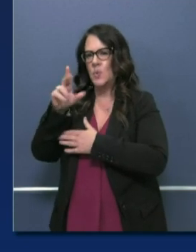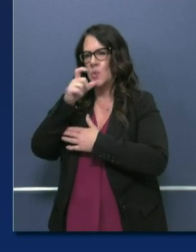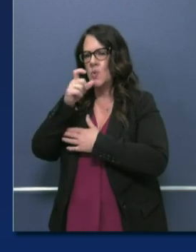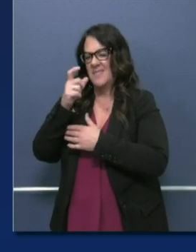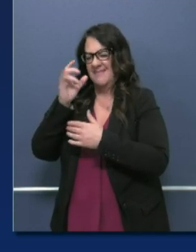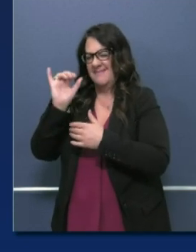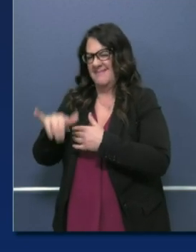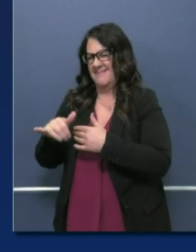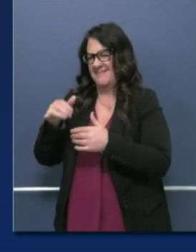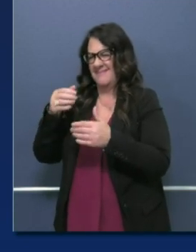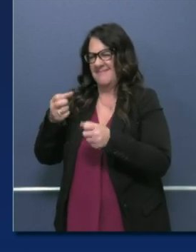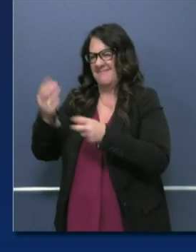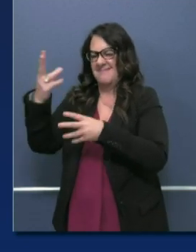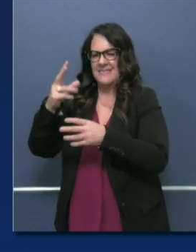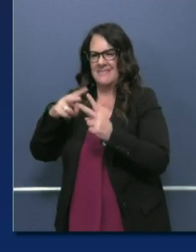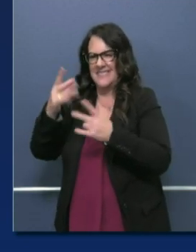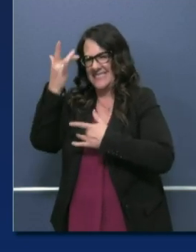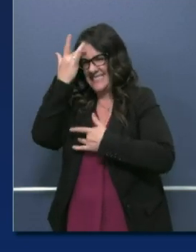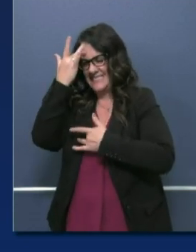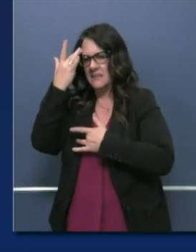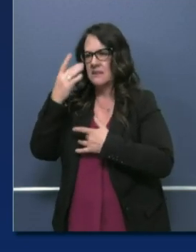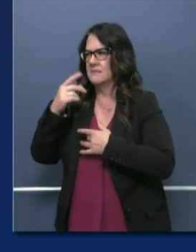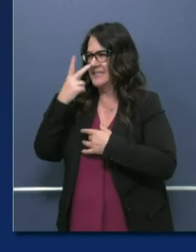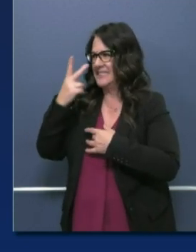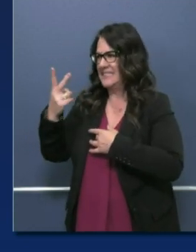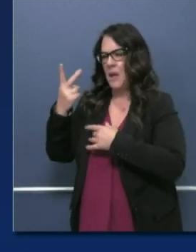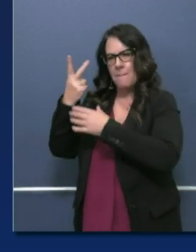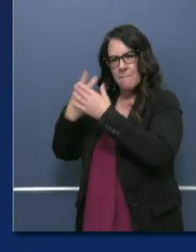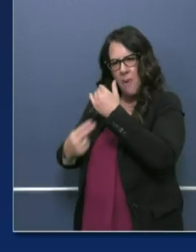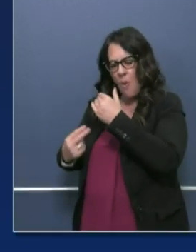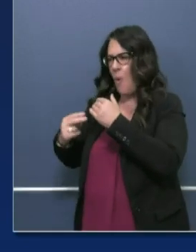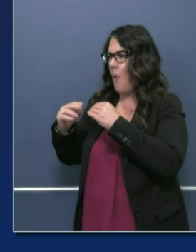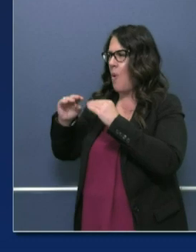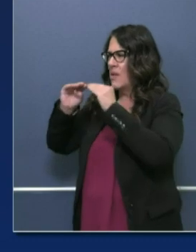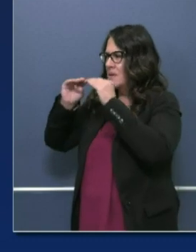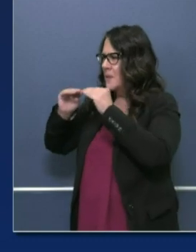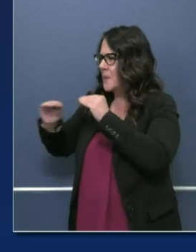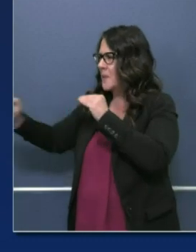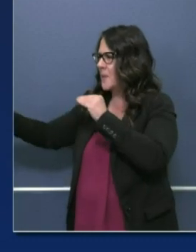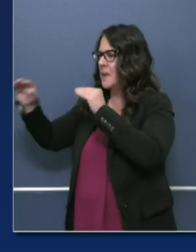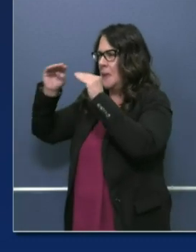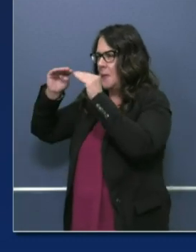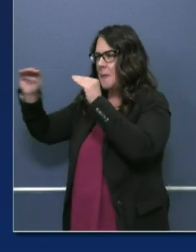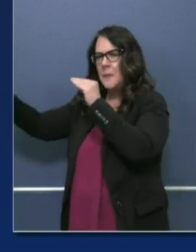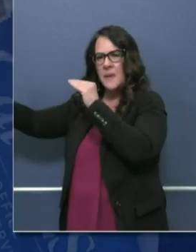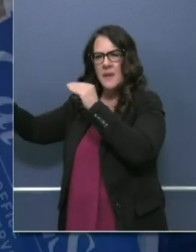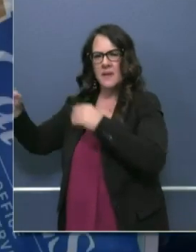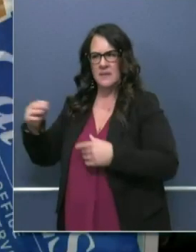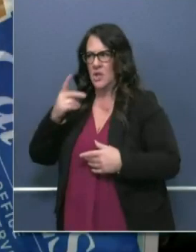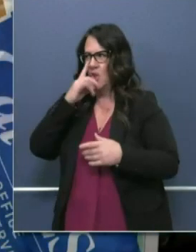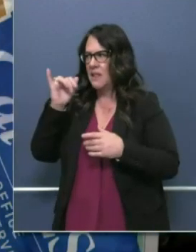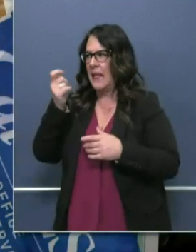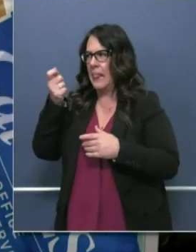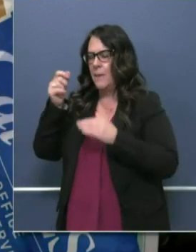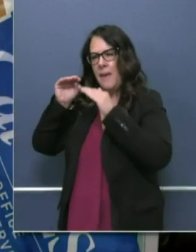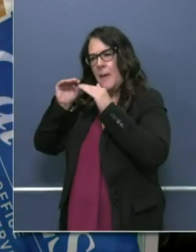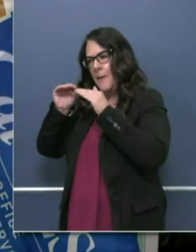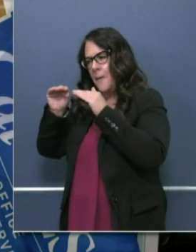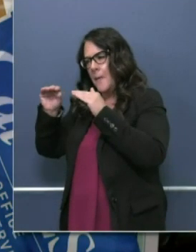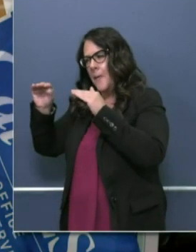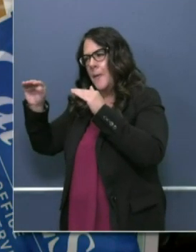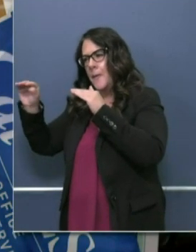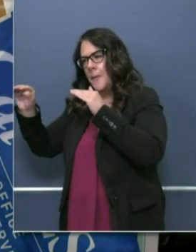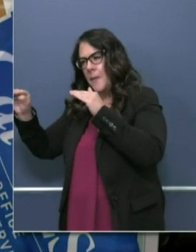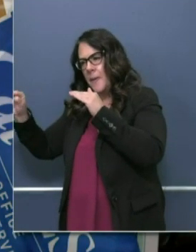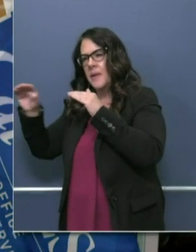And you'll see that's a pretty flat line there. It's stabilized. We'd like to see that. It even looks like it might be going down a little bit, but that's